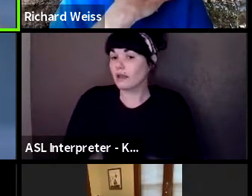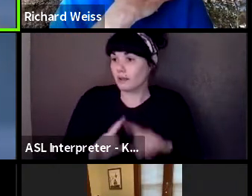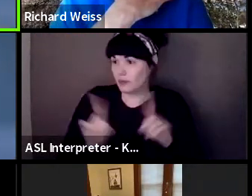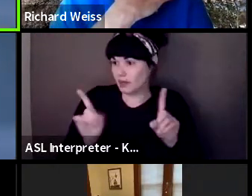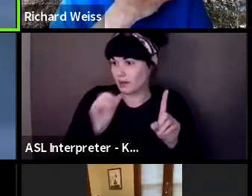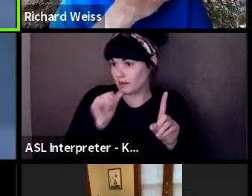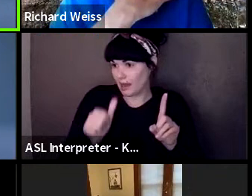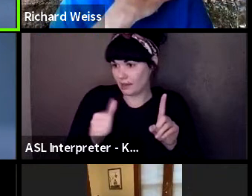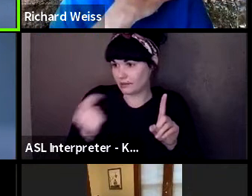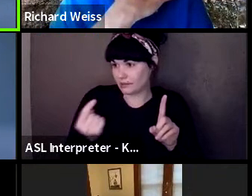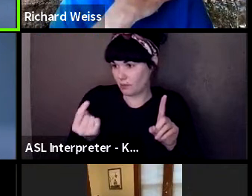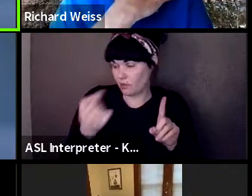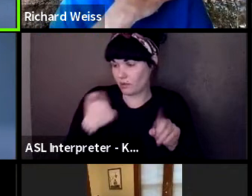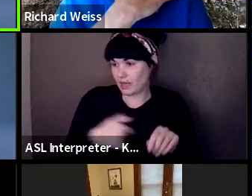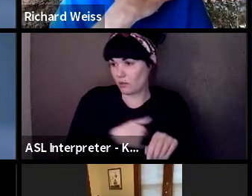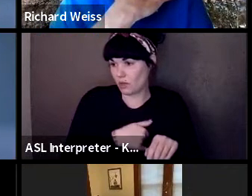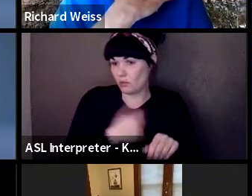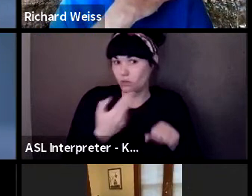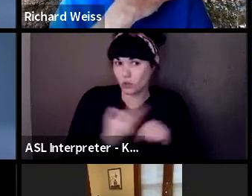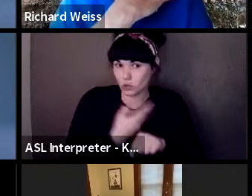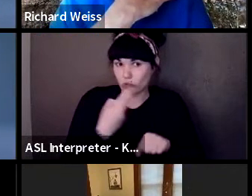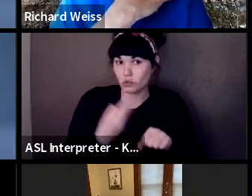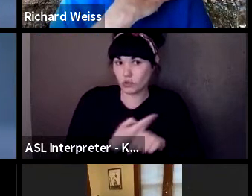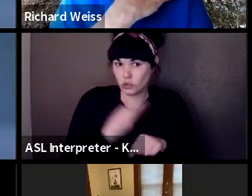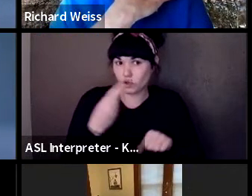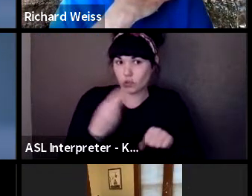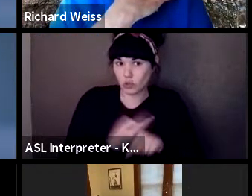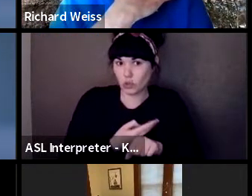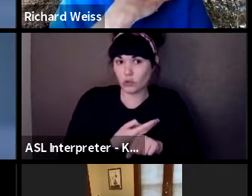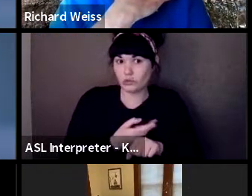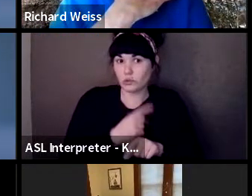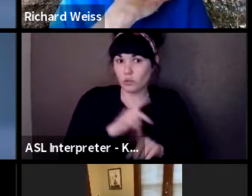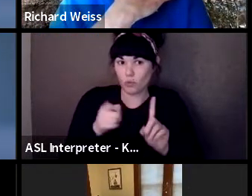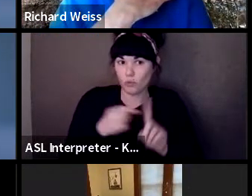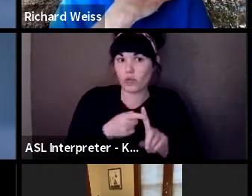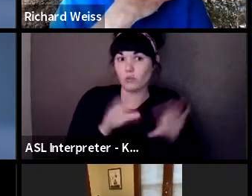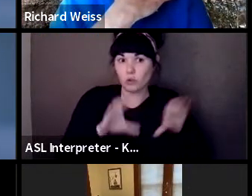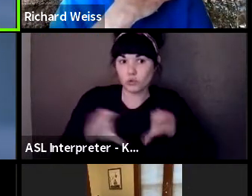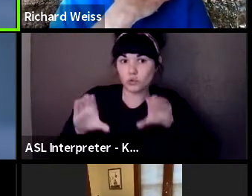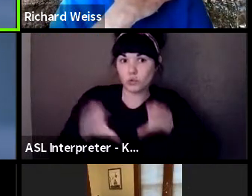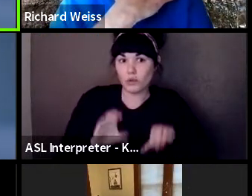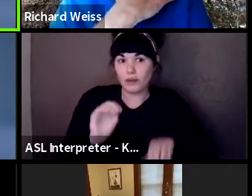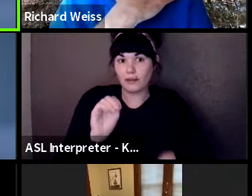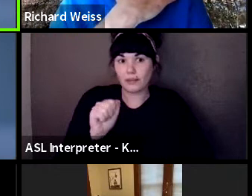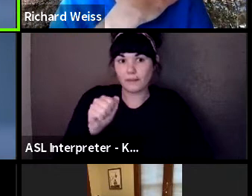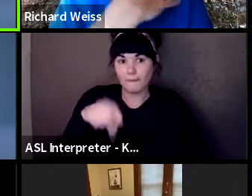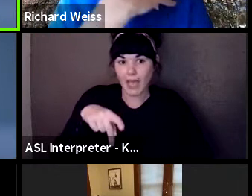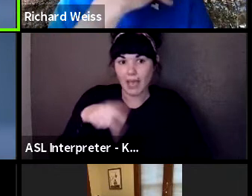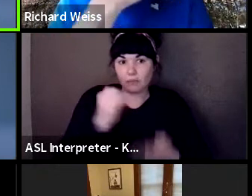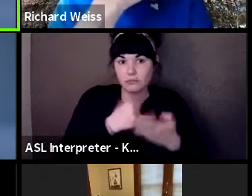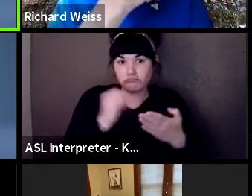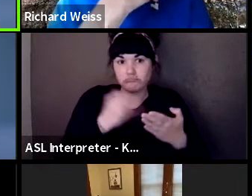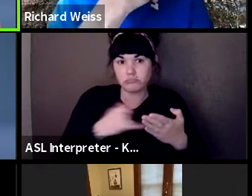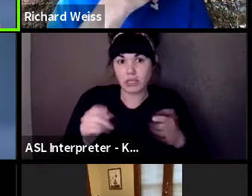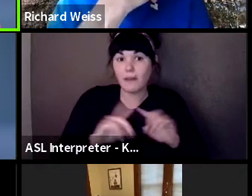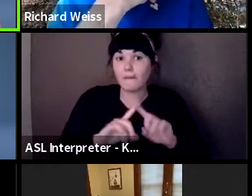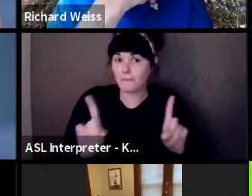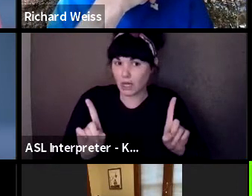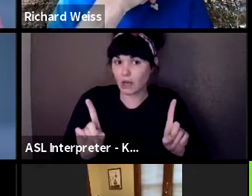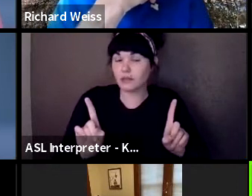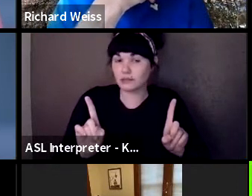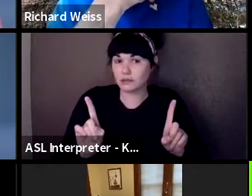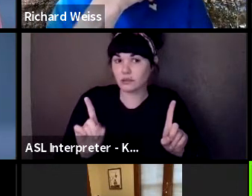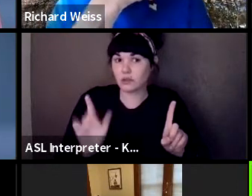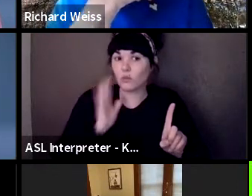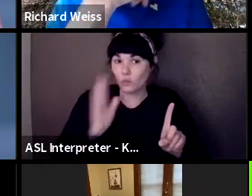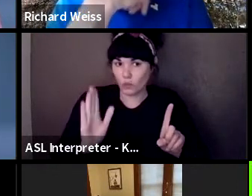of doing the maps, but utilize them should we get confronted with legal action. That's